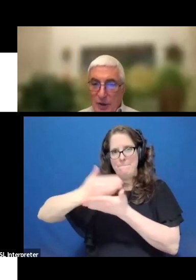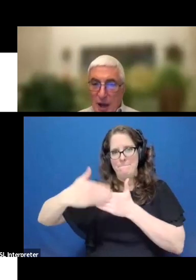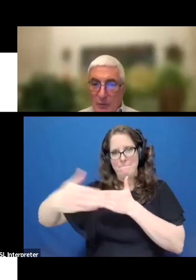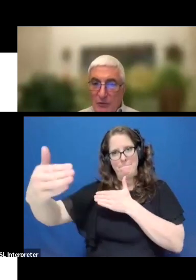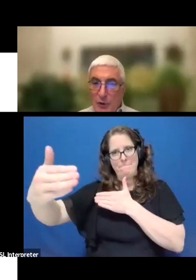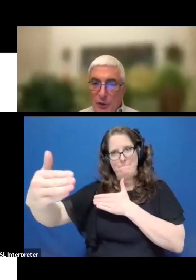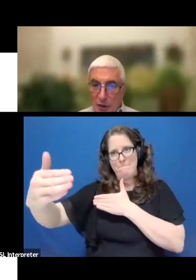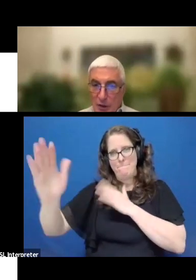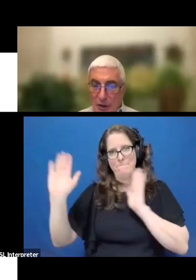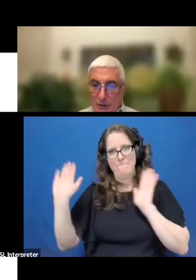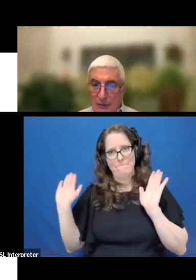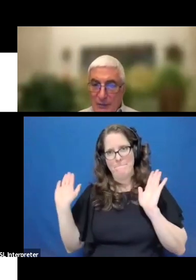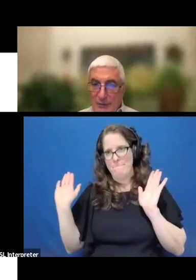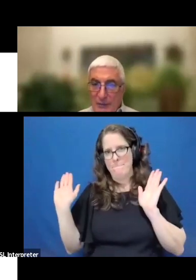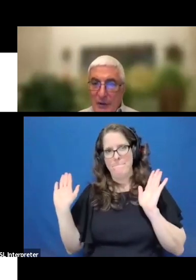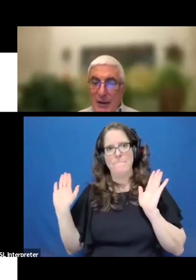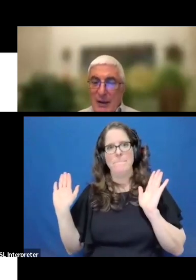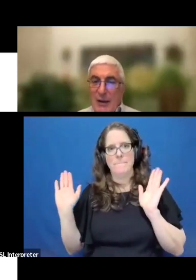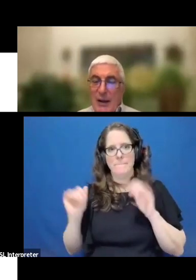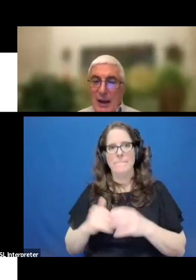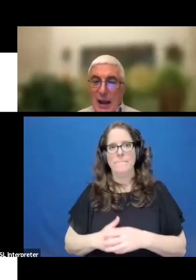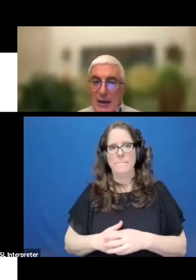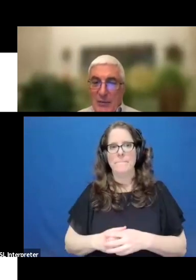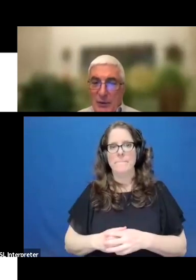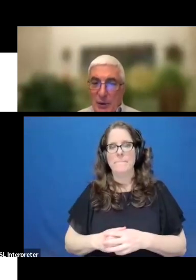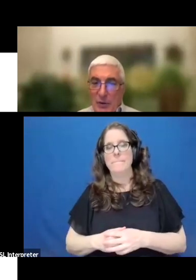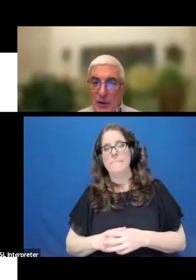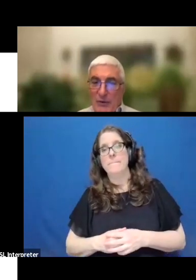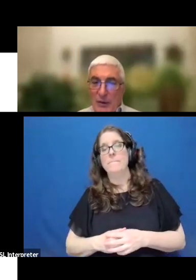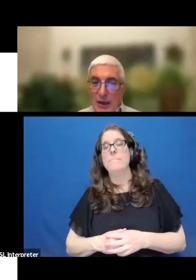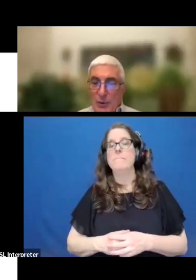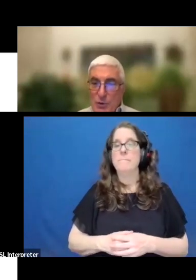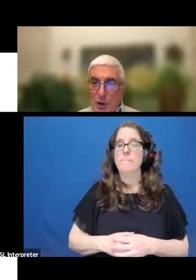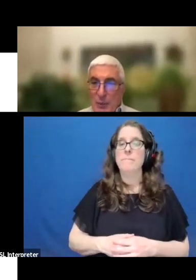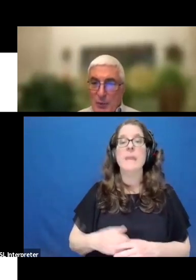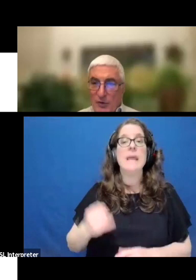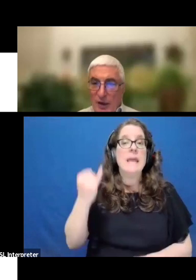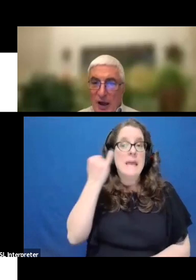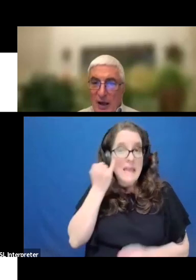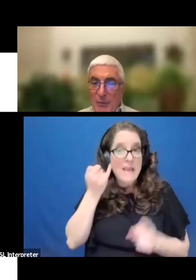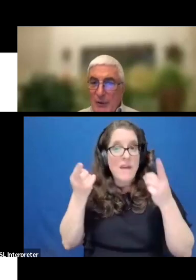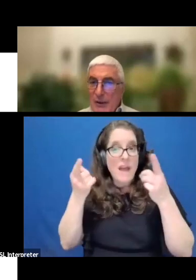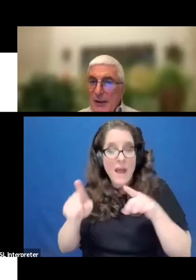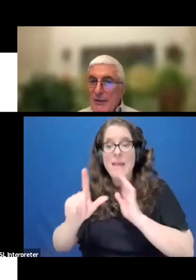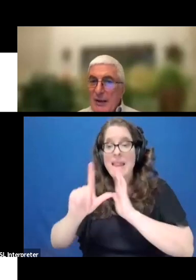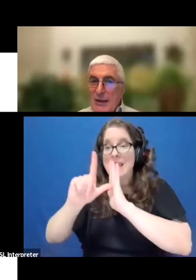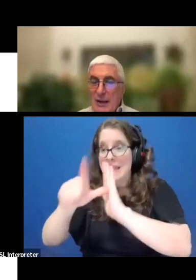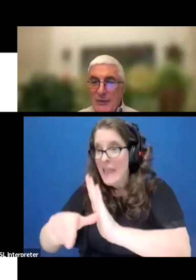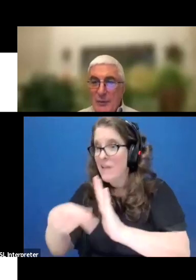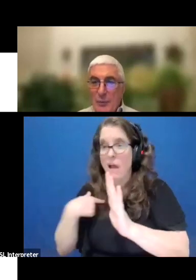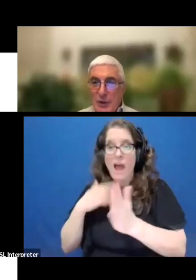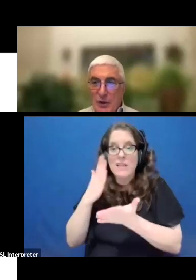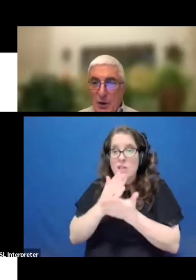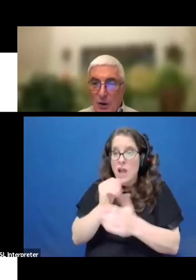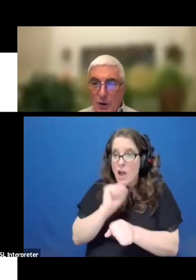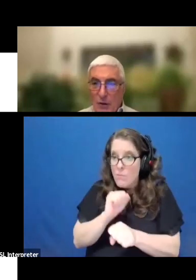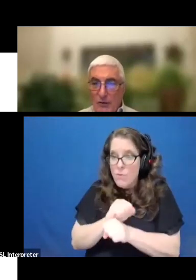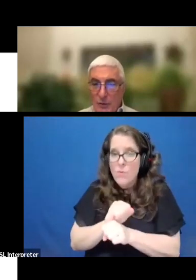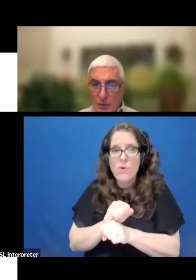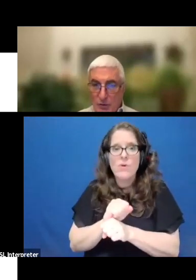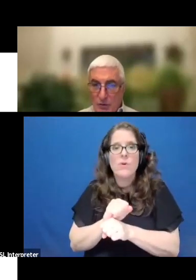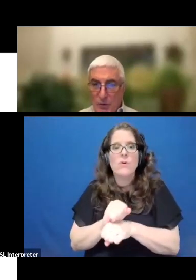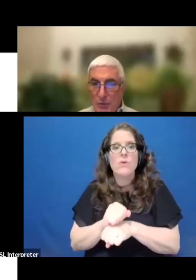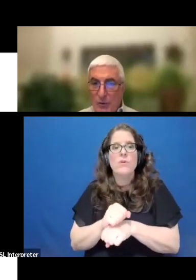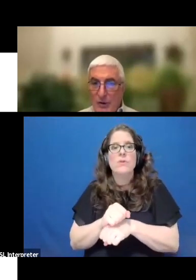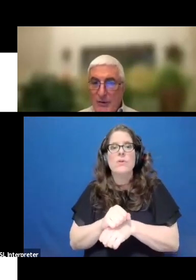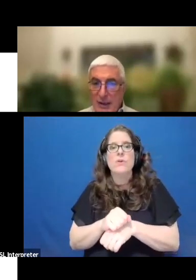They'll stop for good. And if their earnings later drop or stop, they can't simply call